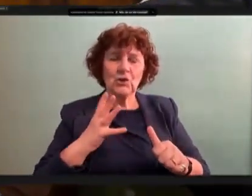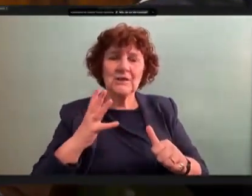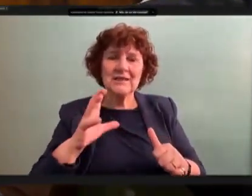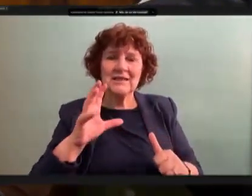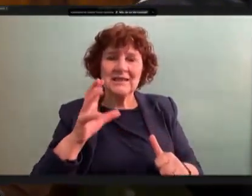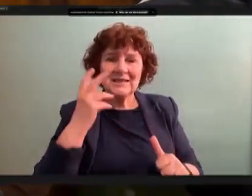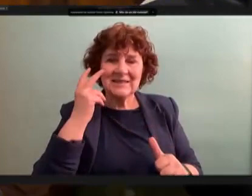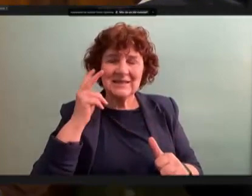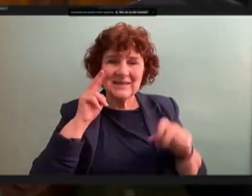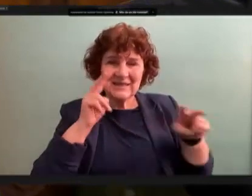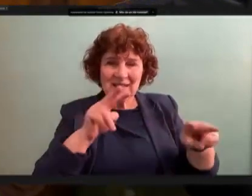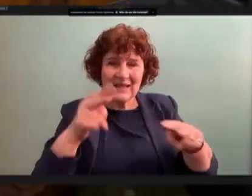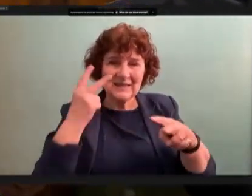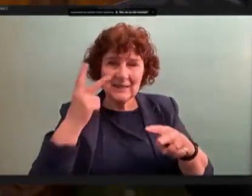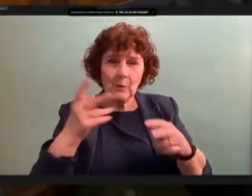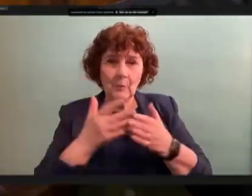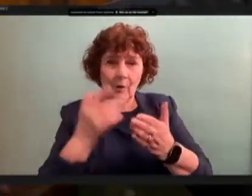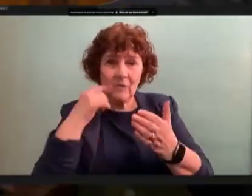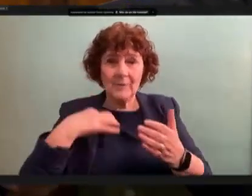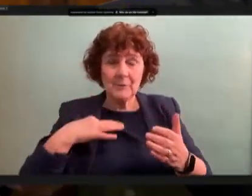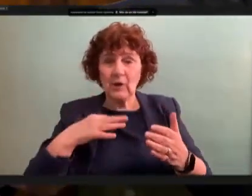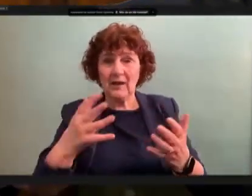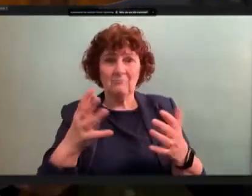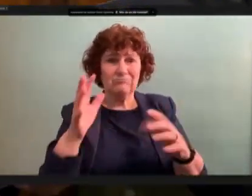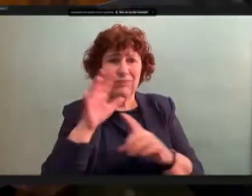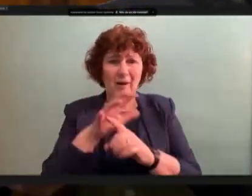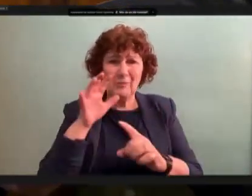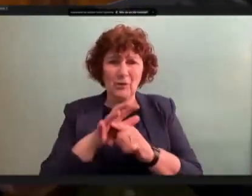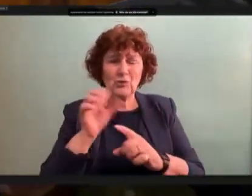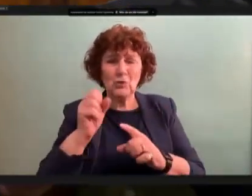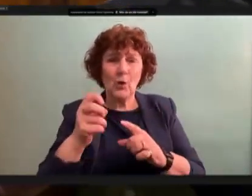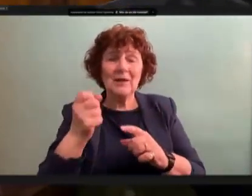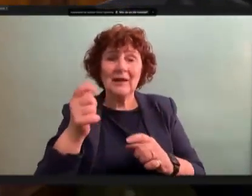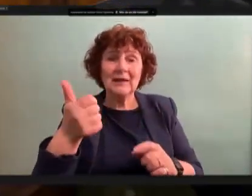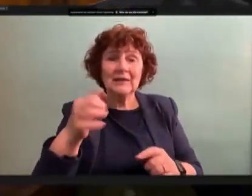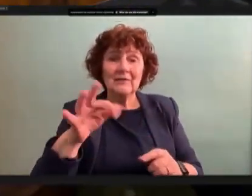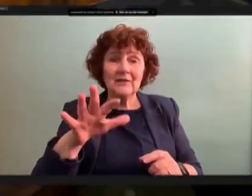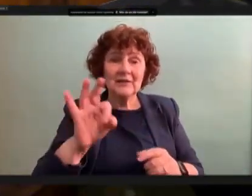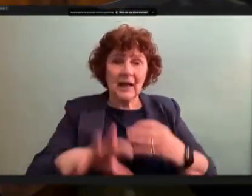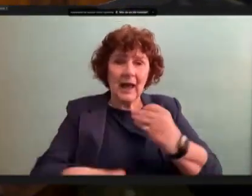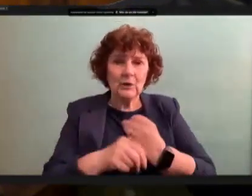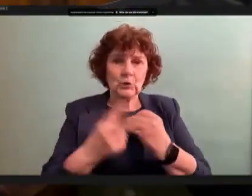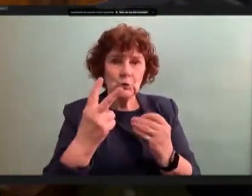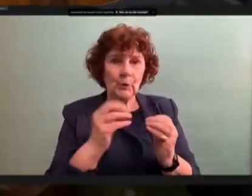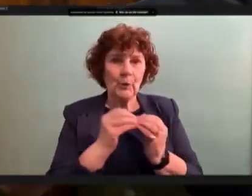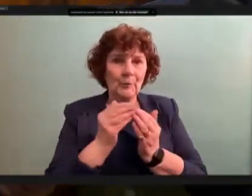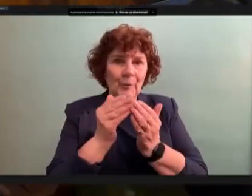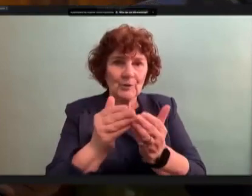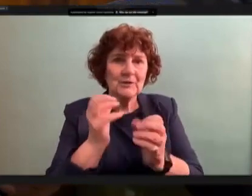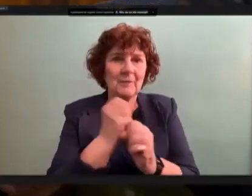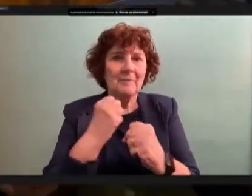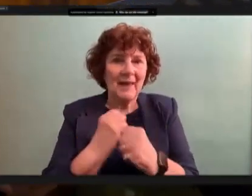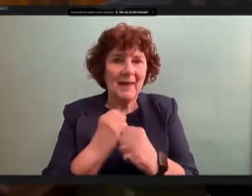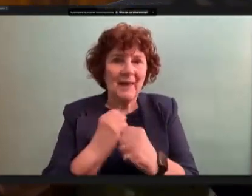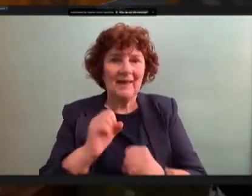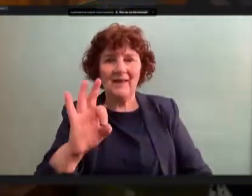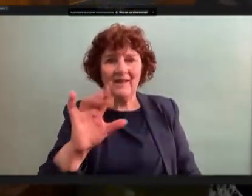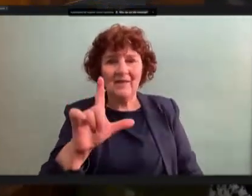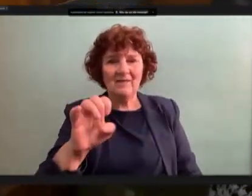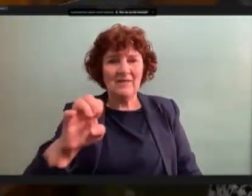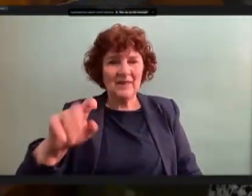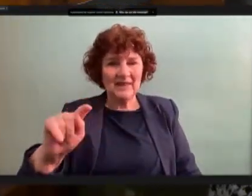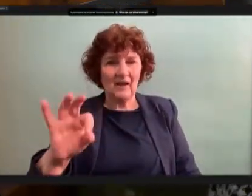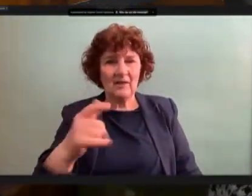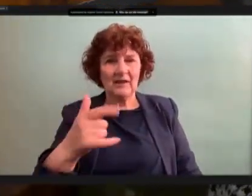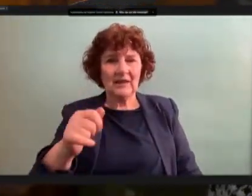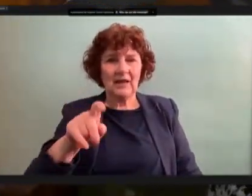tremendous popularity of the cruises, 2 more boats were added in 1959, thus creating the Gateway Clipper Fleet. More than 20